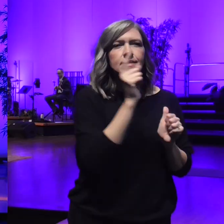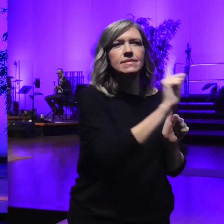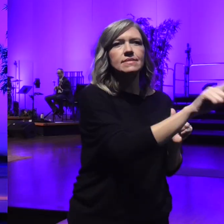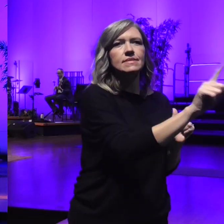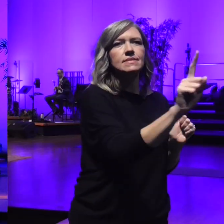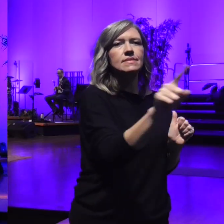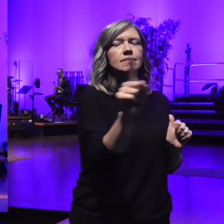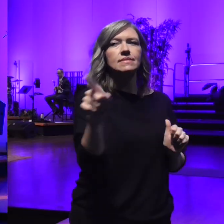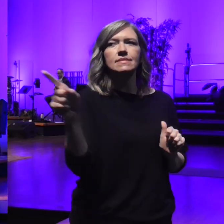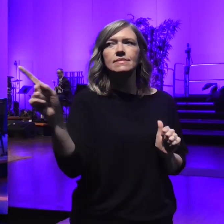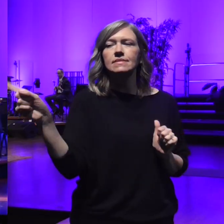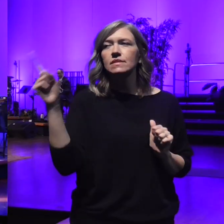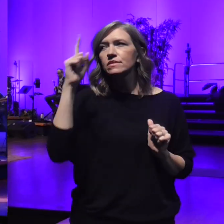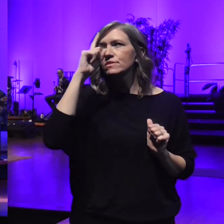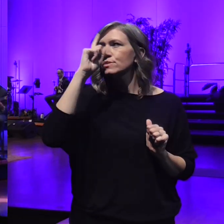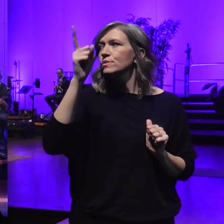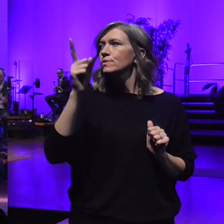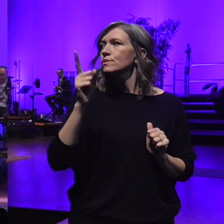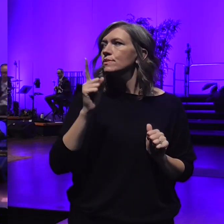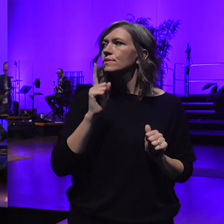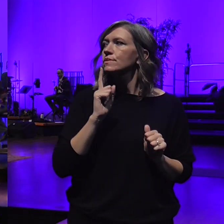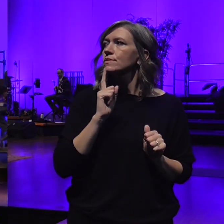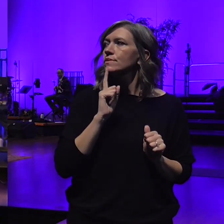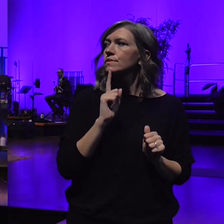each face.